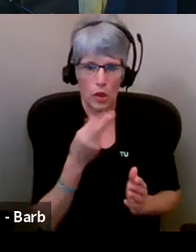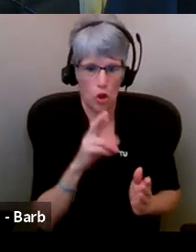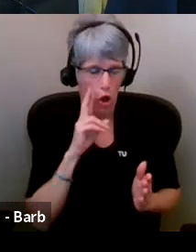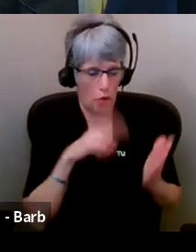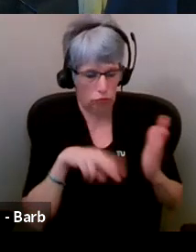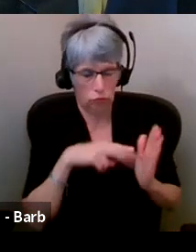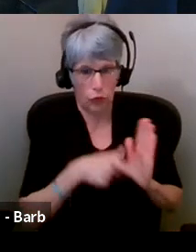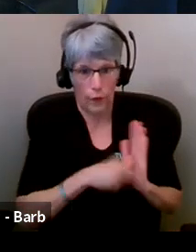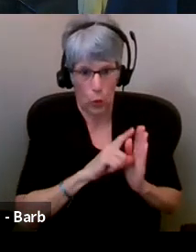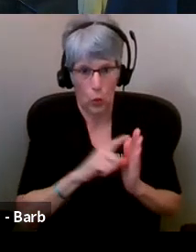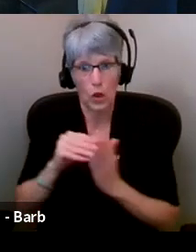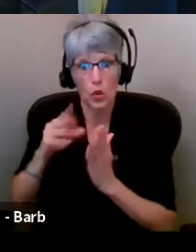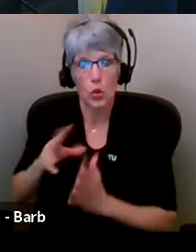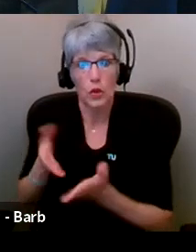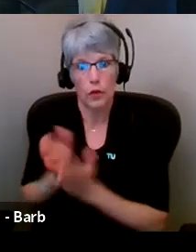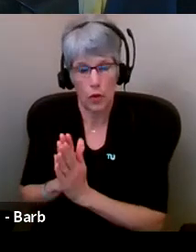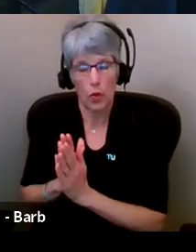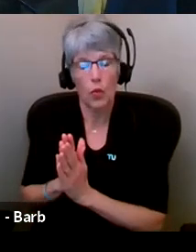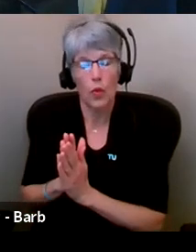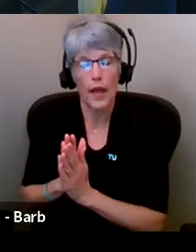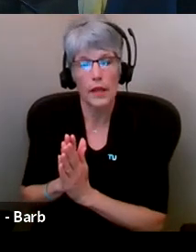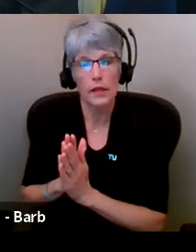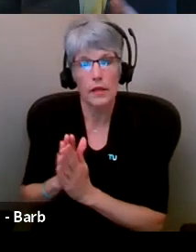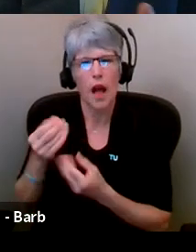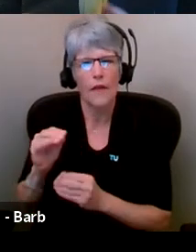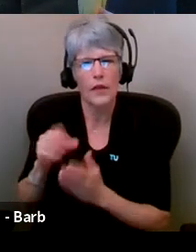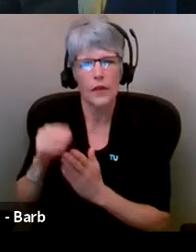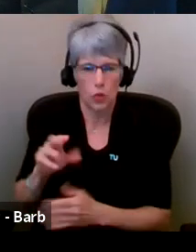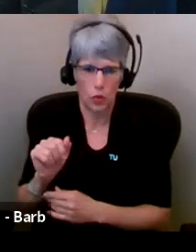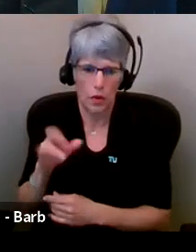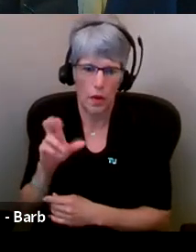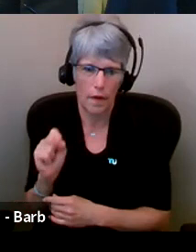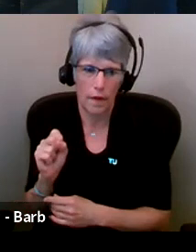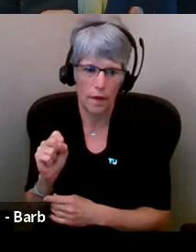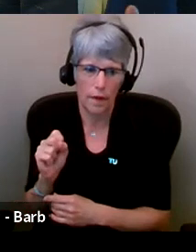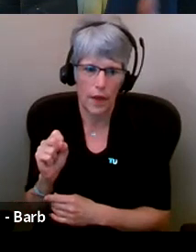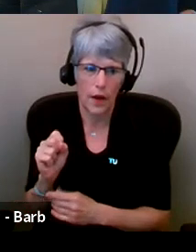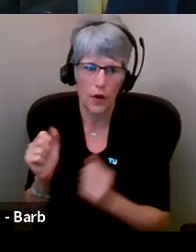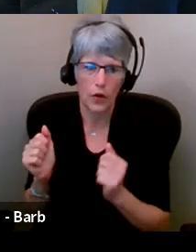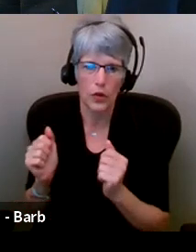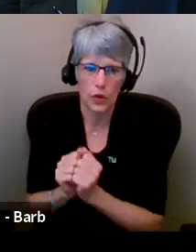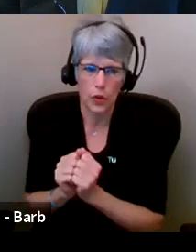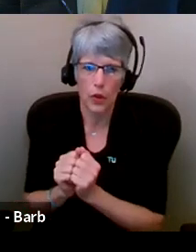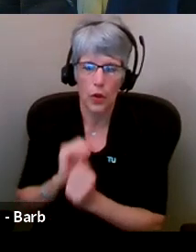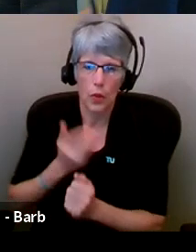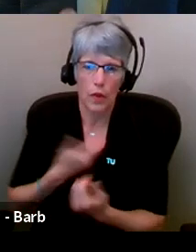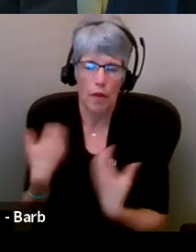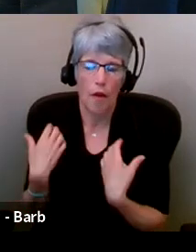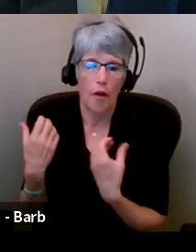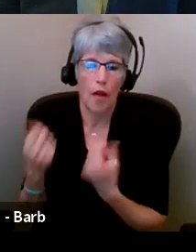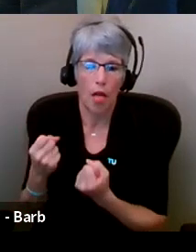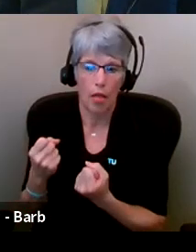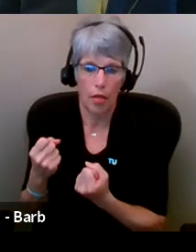the student request will be reviewed by the Office of Student Affairs in conjunction with our health